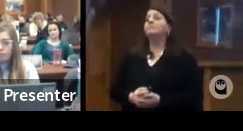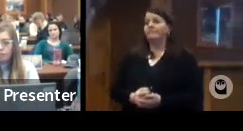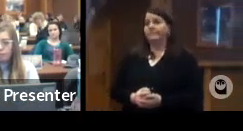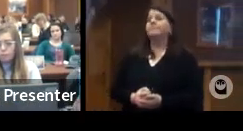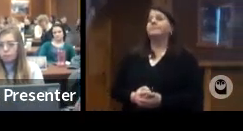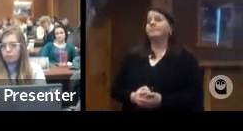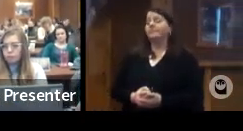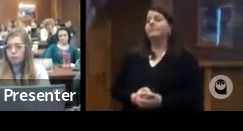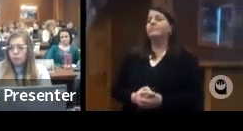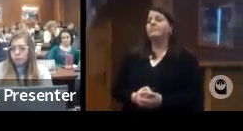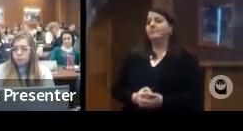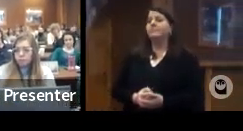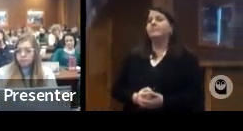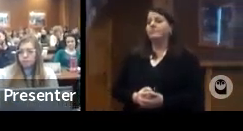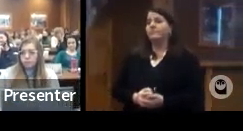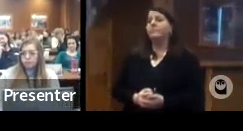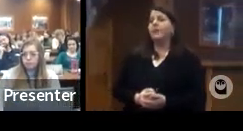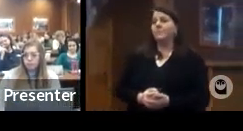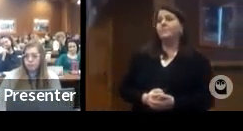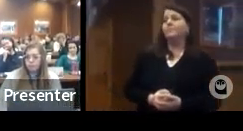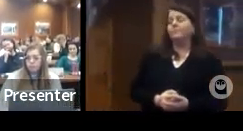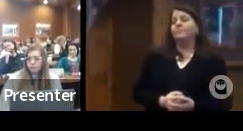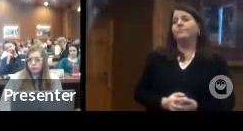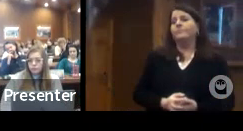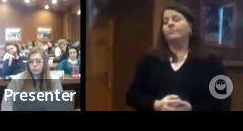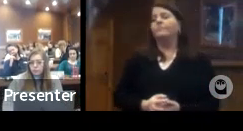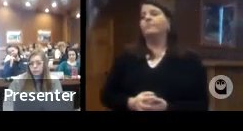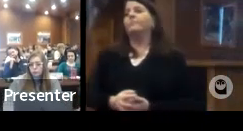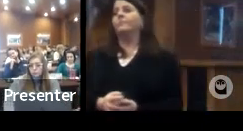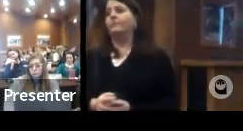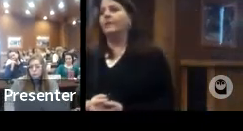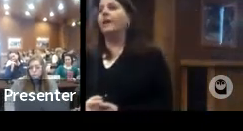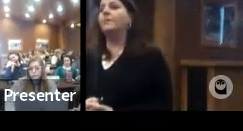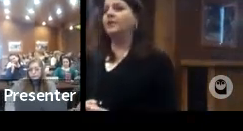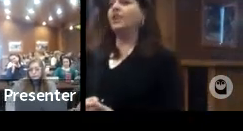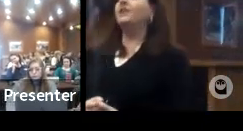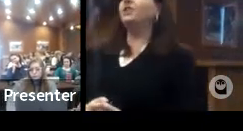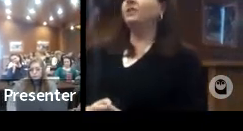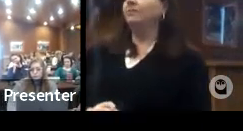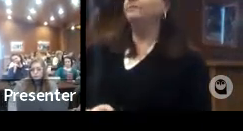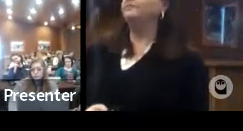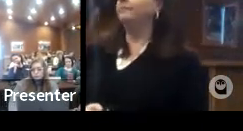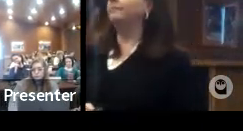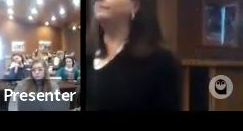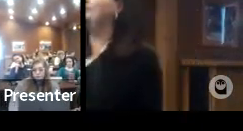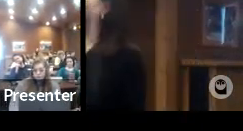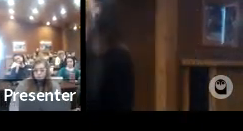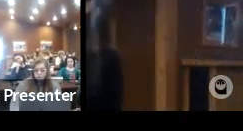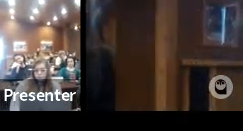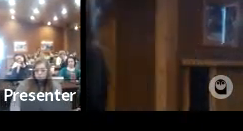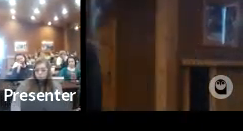Education. You're trying to convince a court or jury. Yeah. Convince, but educate. Yeah, education.